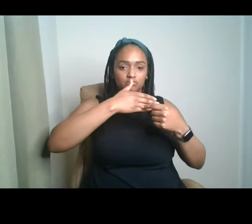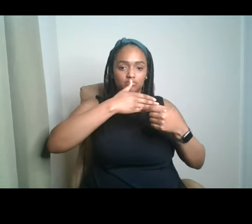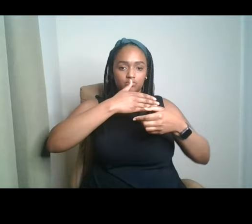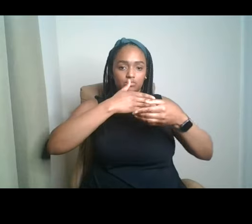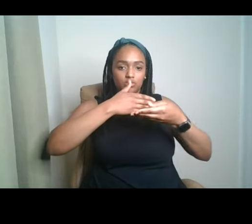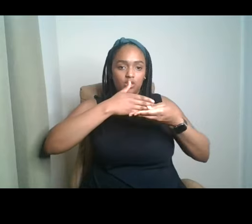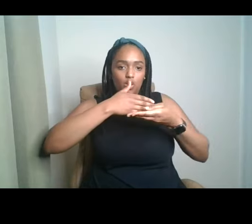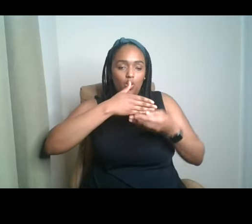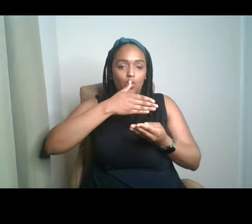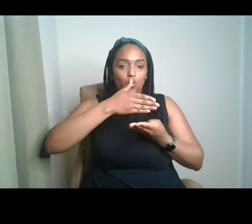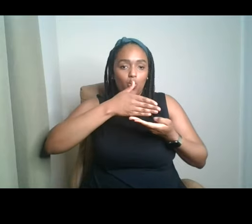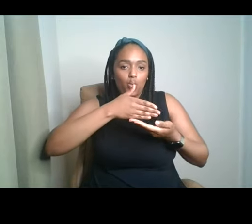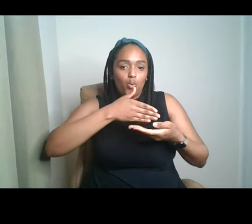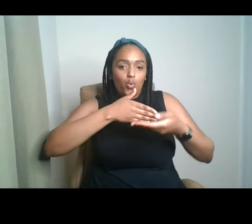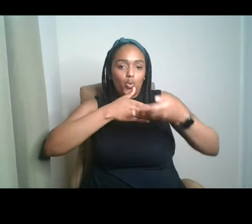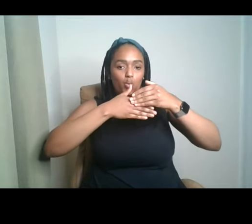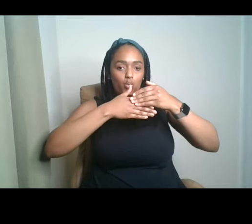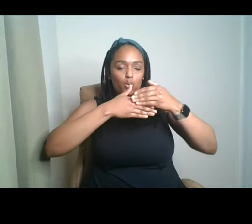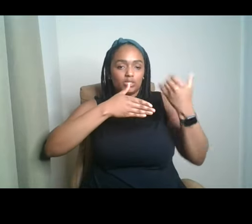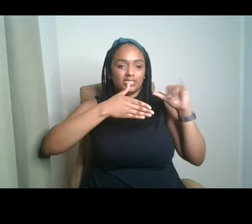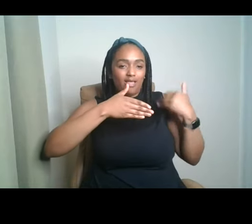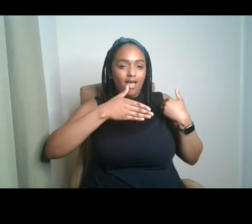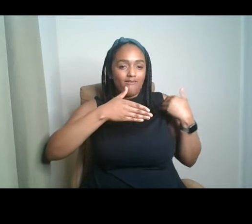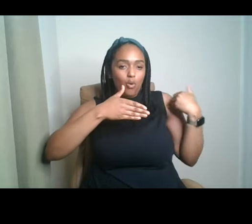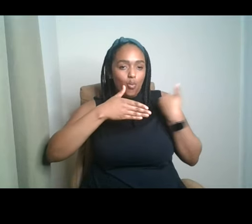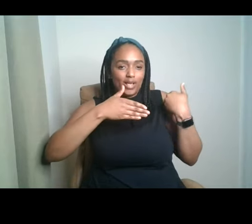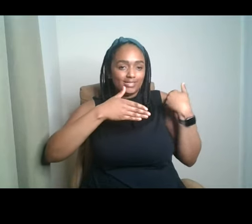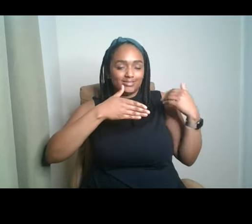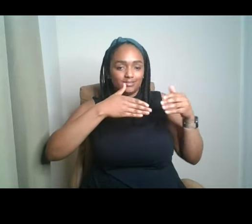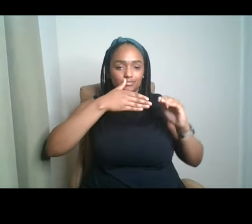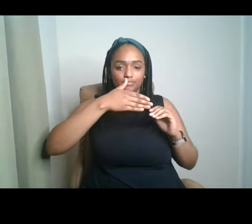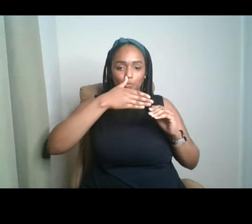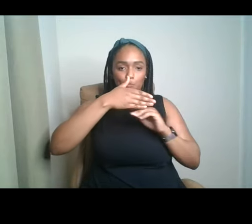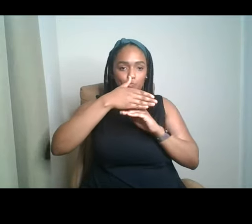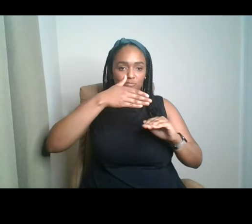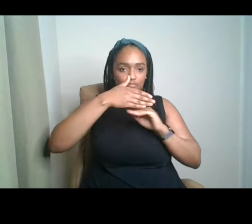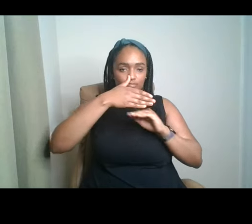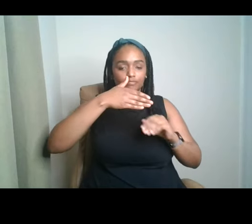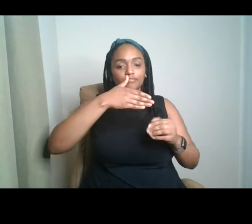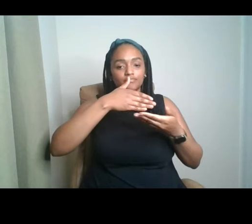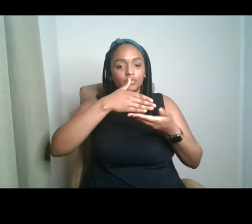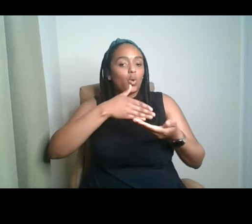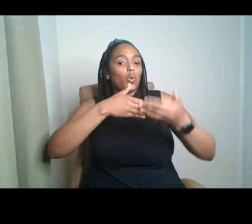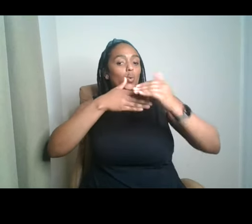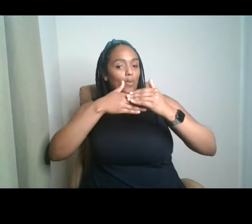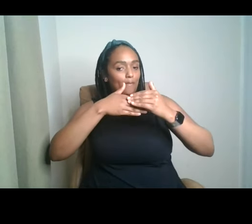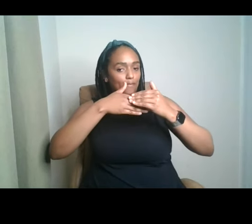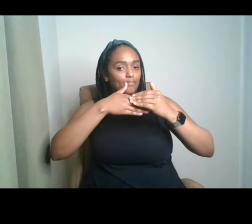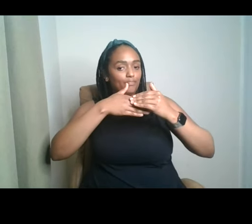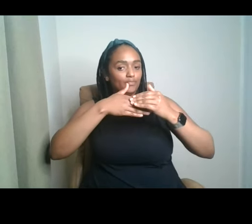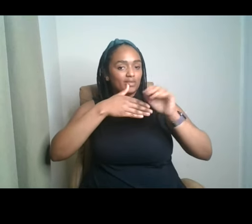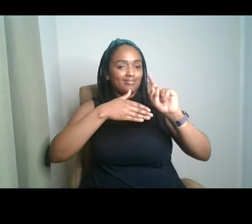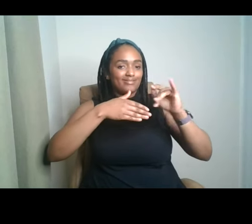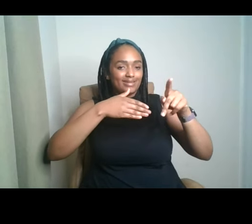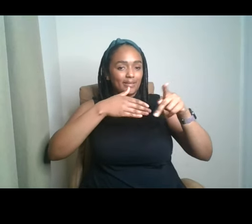part. So there are still these wings down below. And this line, you wanna fold it so the tip of this